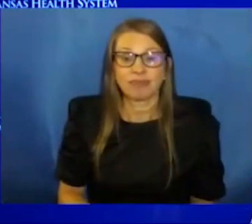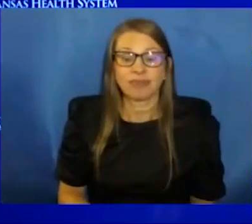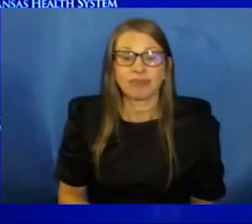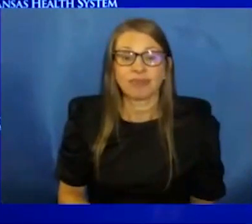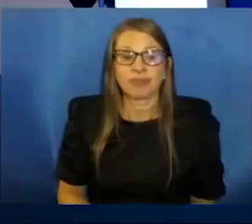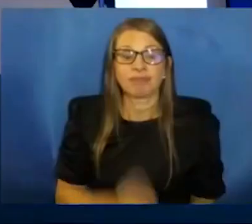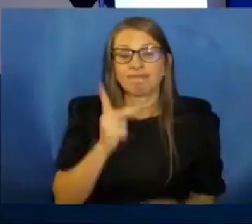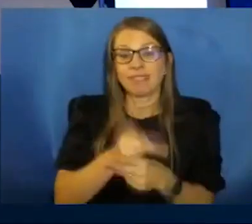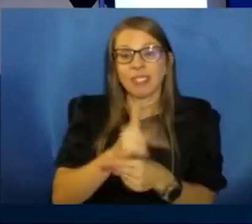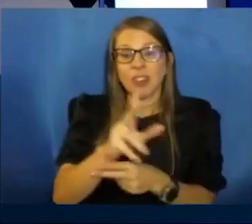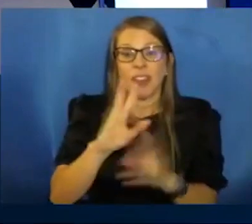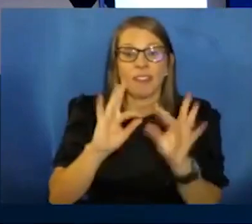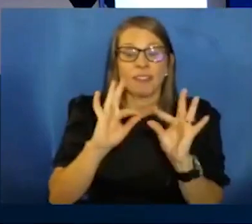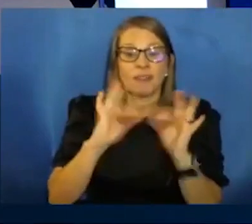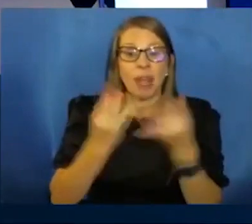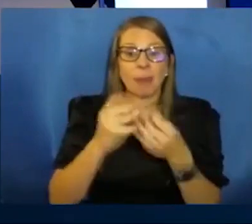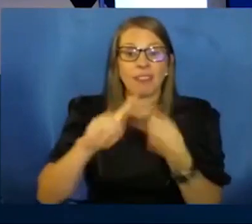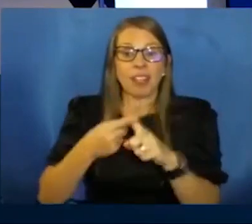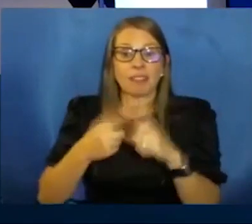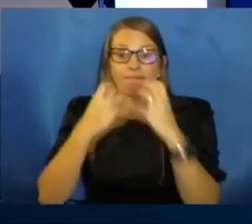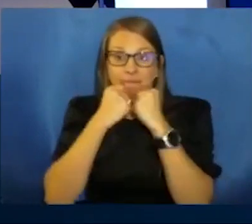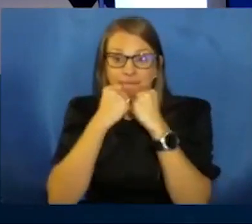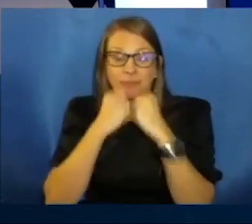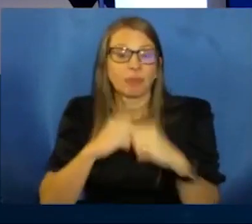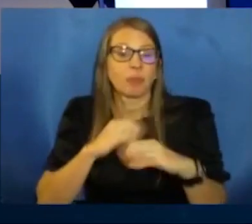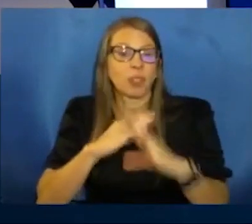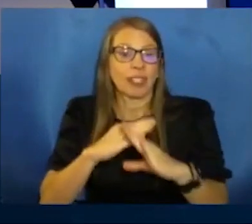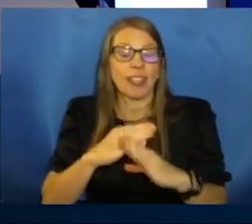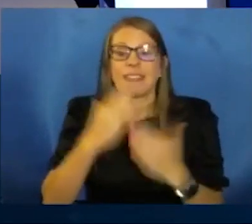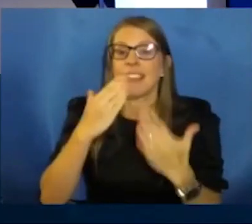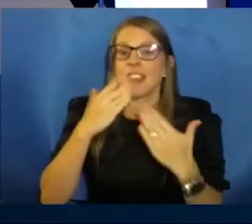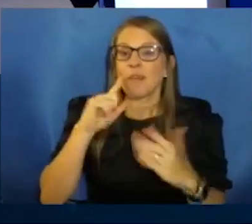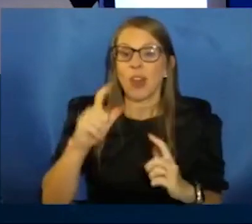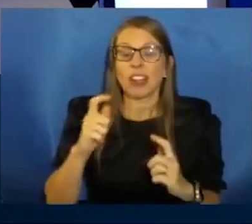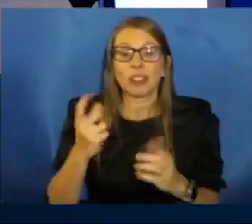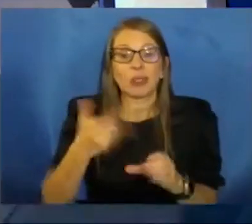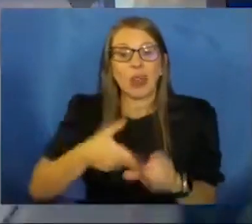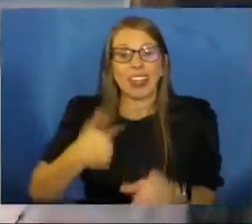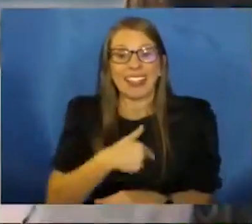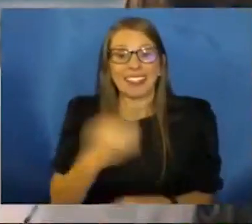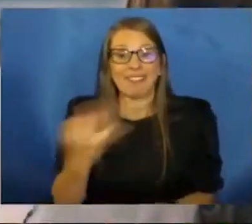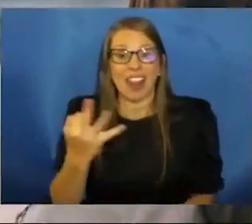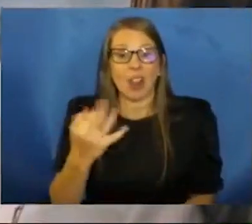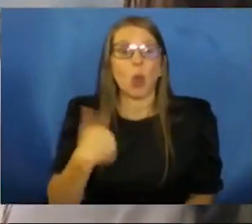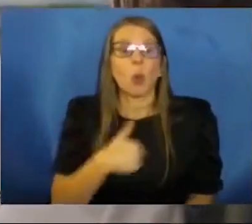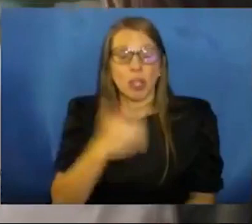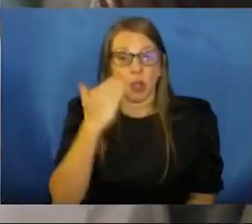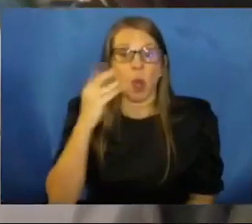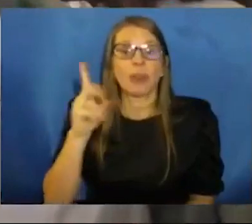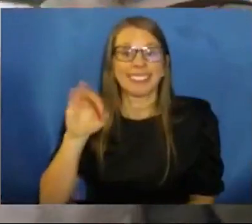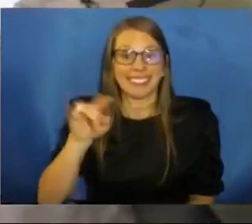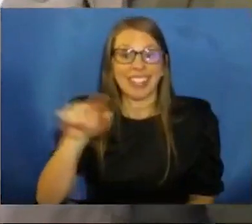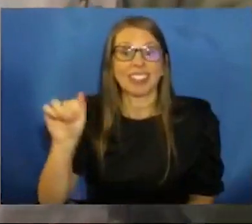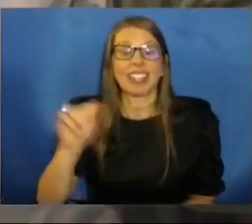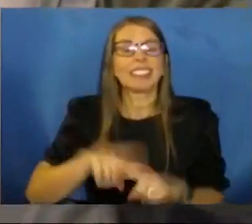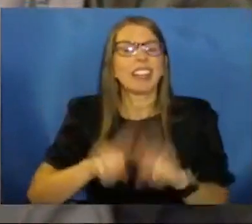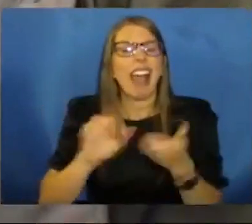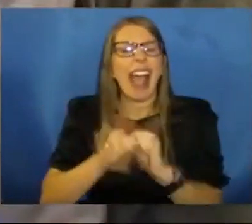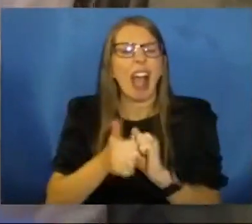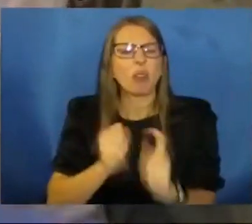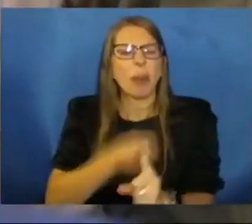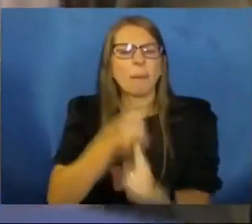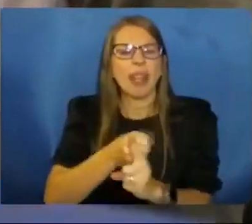seeing a healthcare system in crisis across the U.S. And in the metro region as well. And we're seeing preventable hospitalizations and